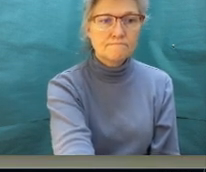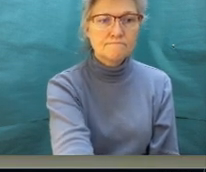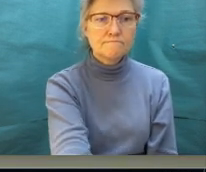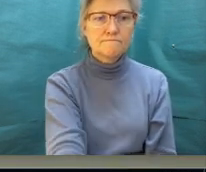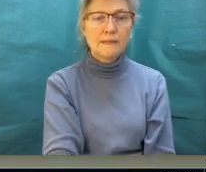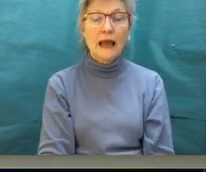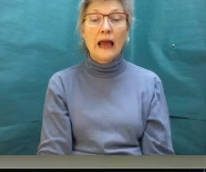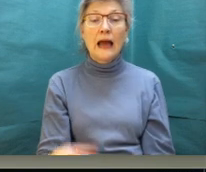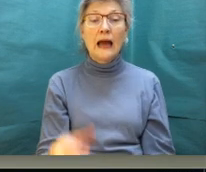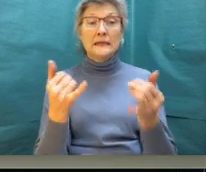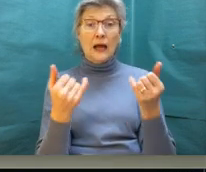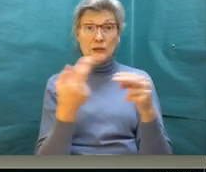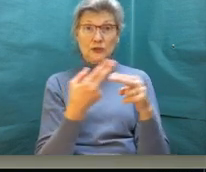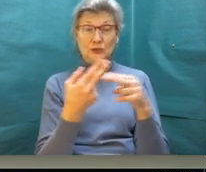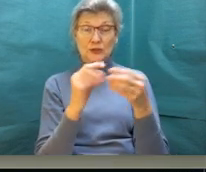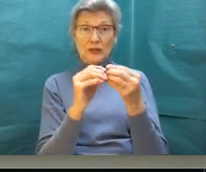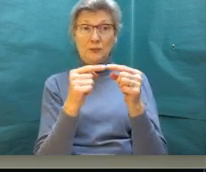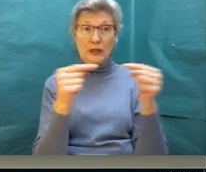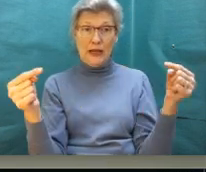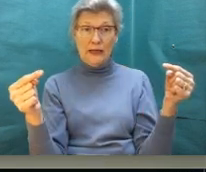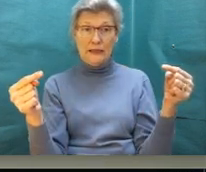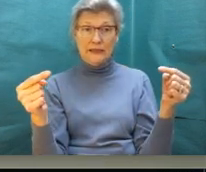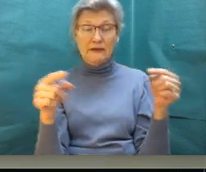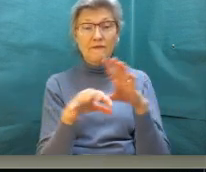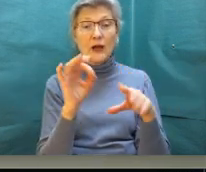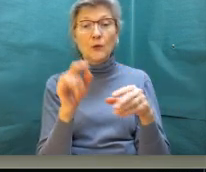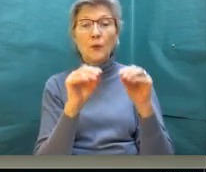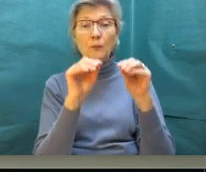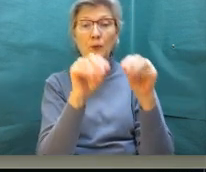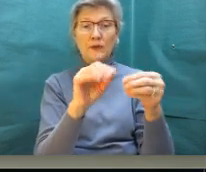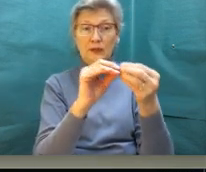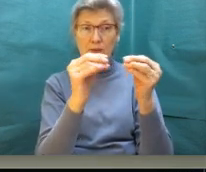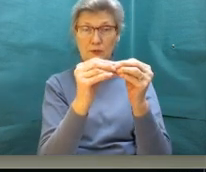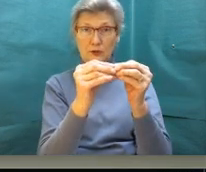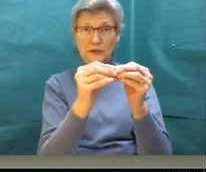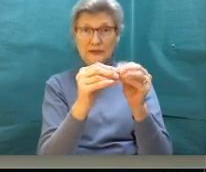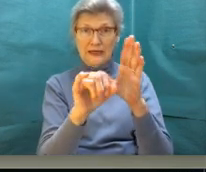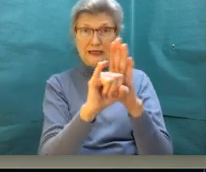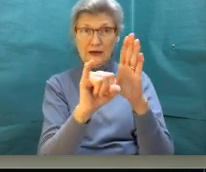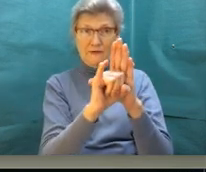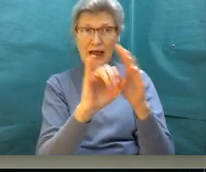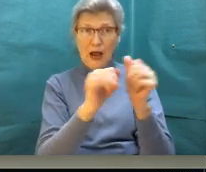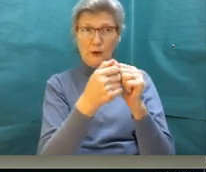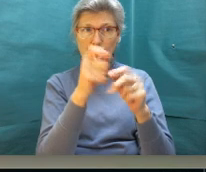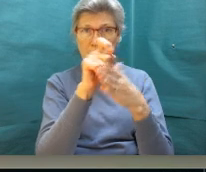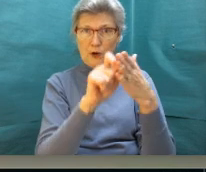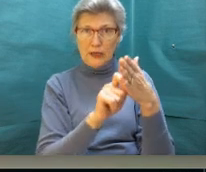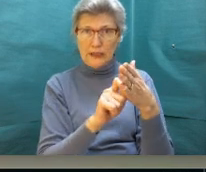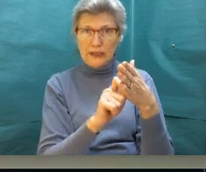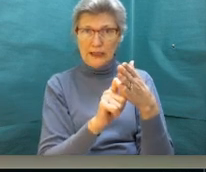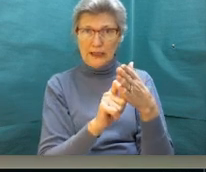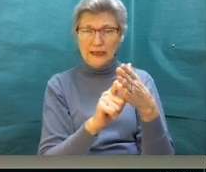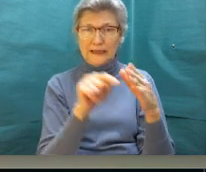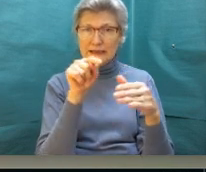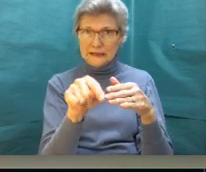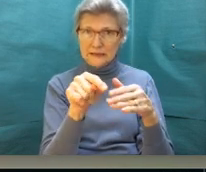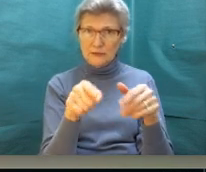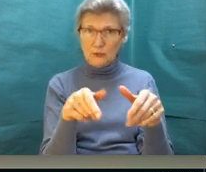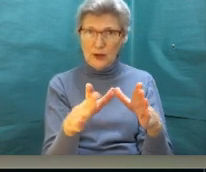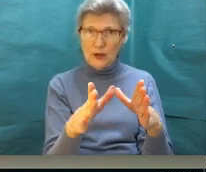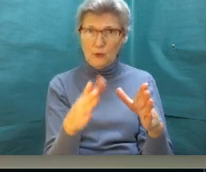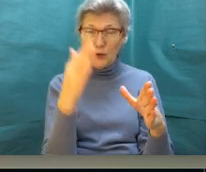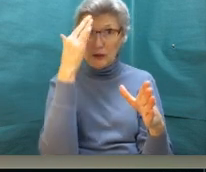Let's use this number line to find where we would plot this number and to identify it, how we could write it in decimal form.